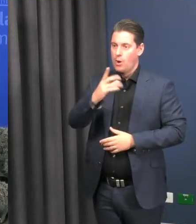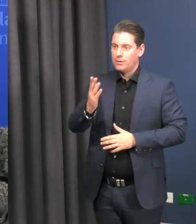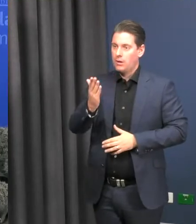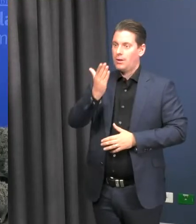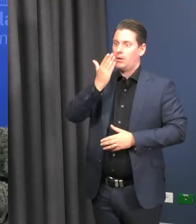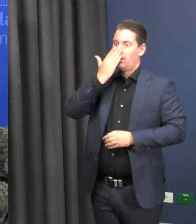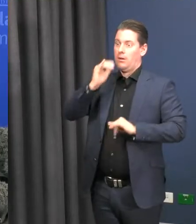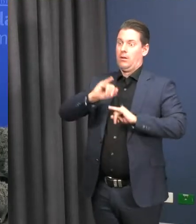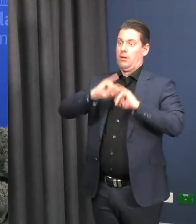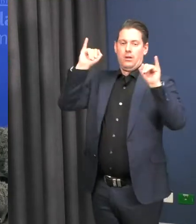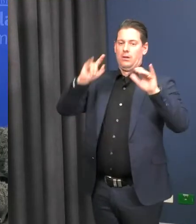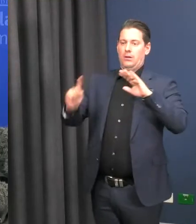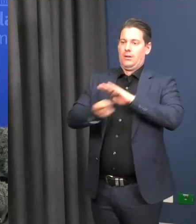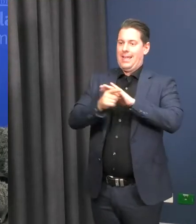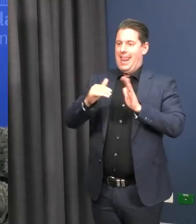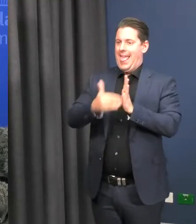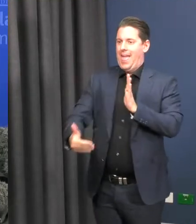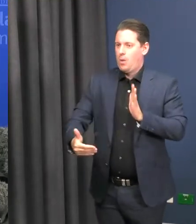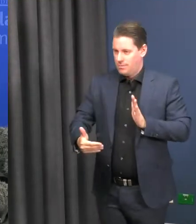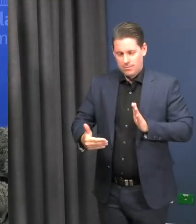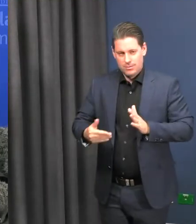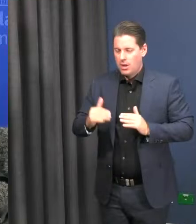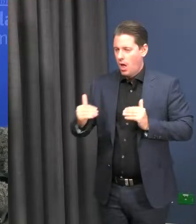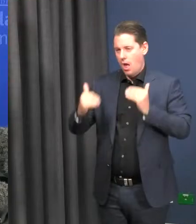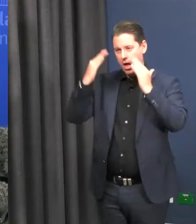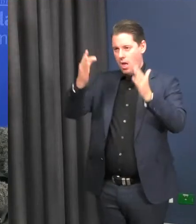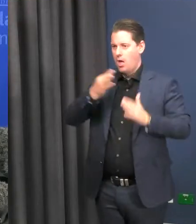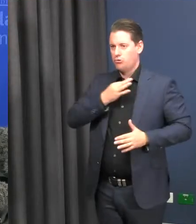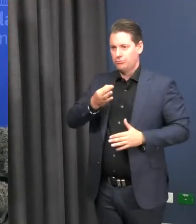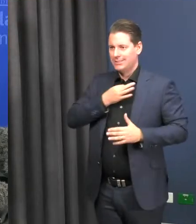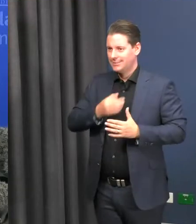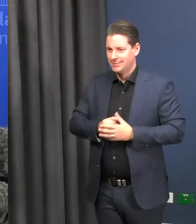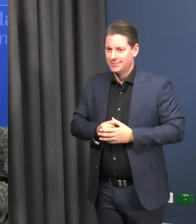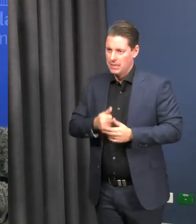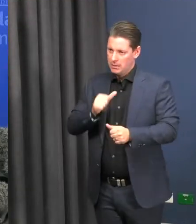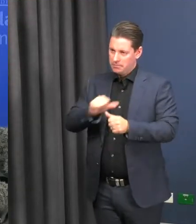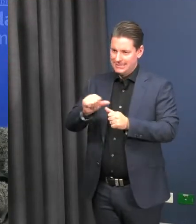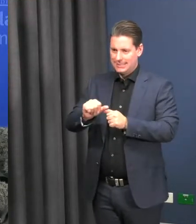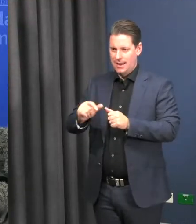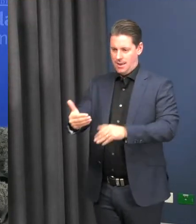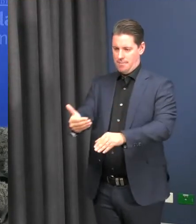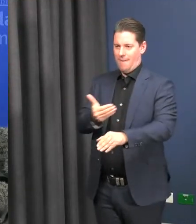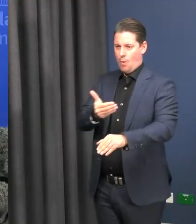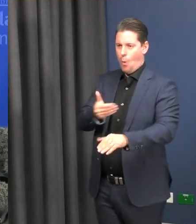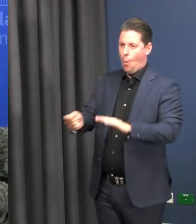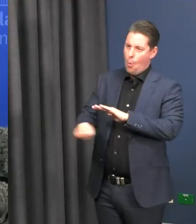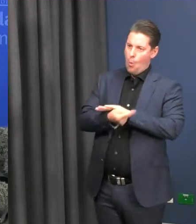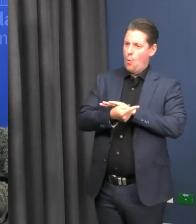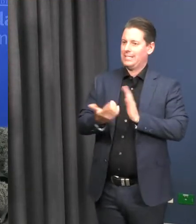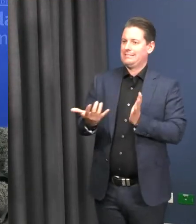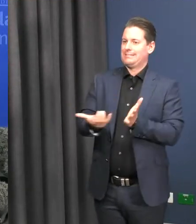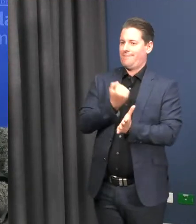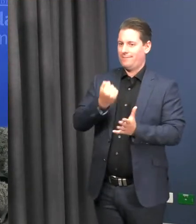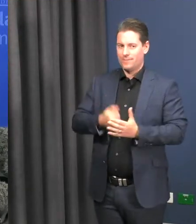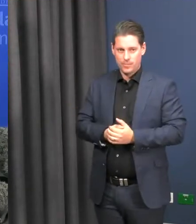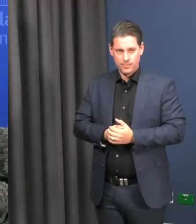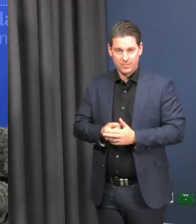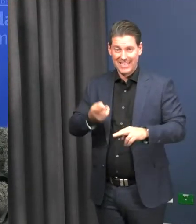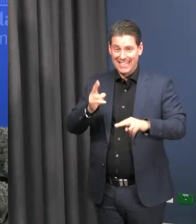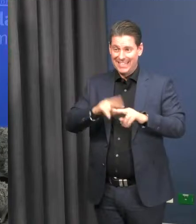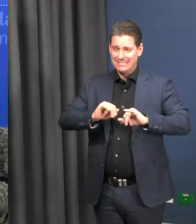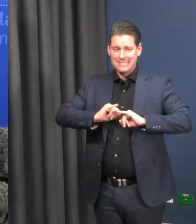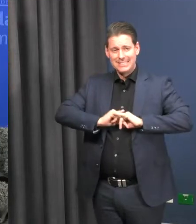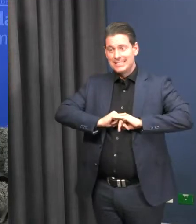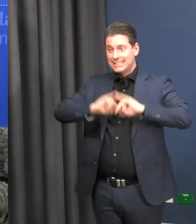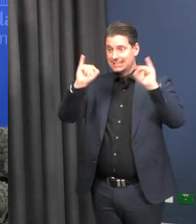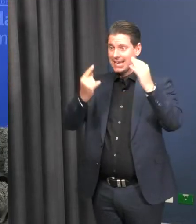middle of this event. It puts you at risk and it puts our emergency services personnel at risk. And as always, if you need that urgent